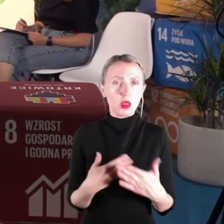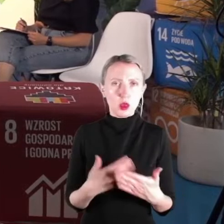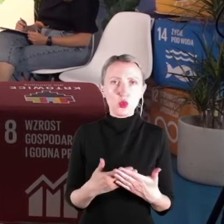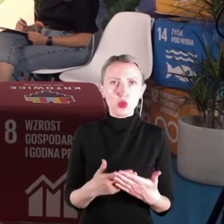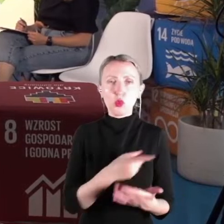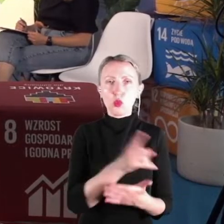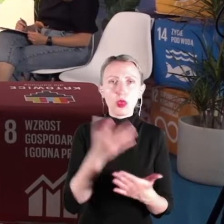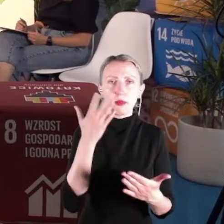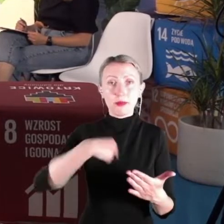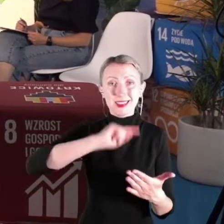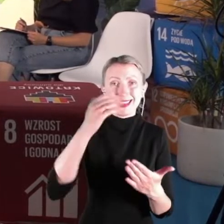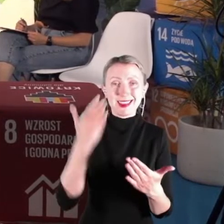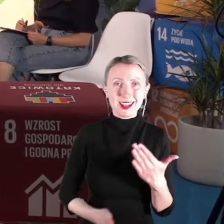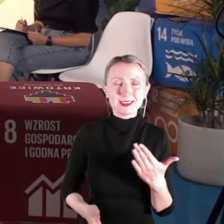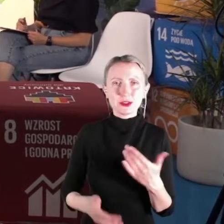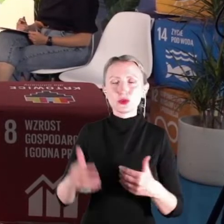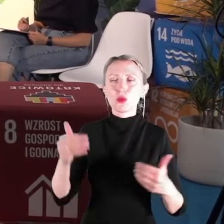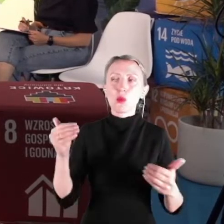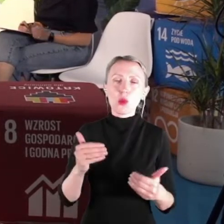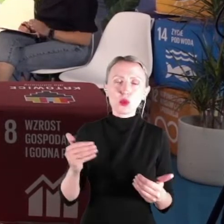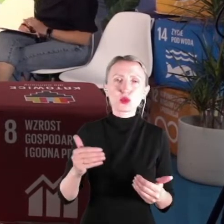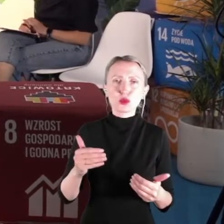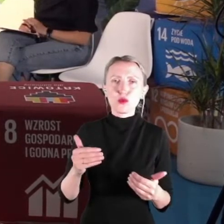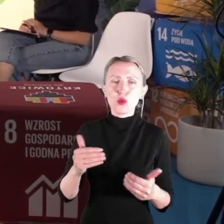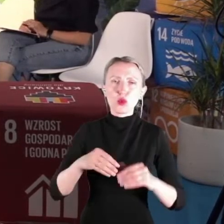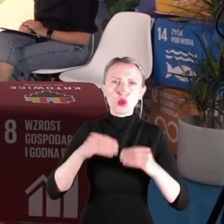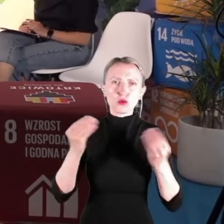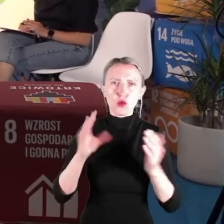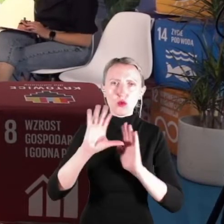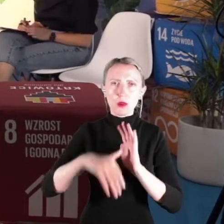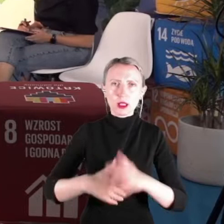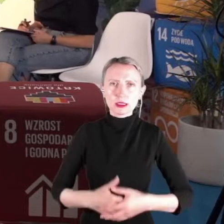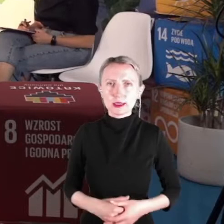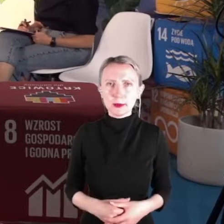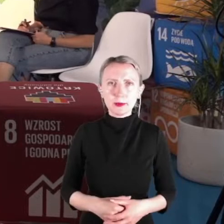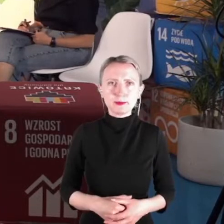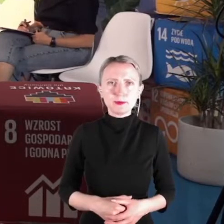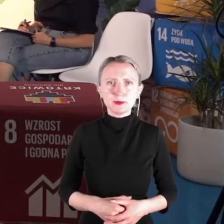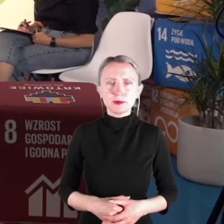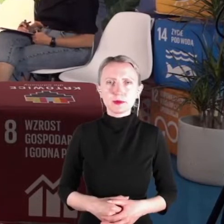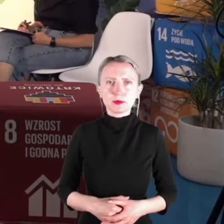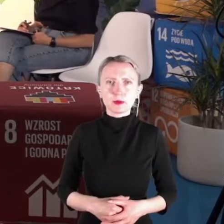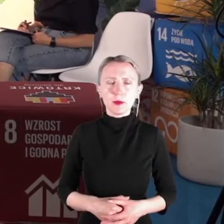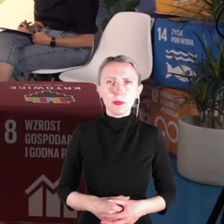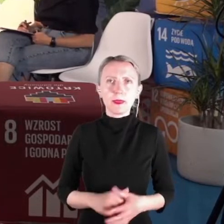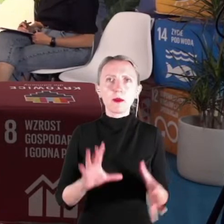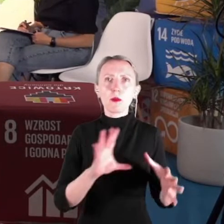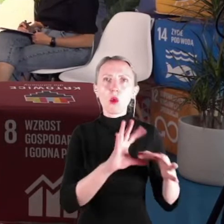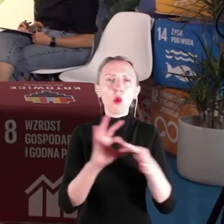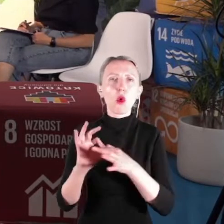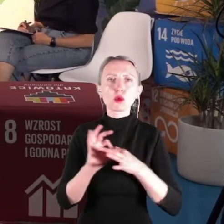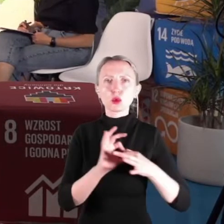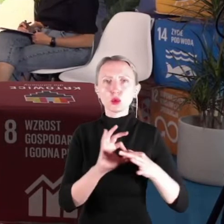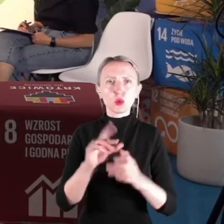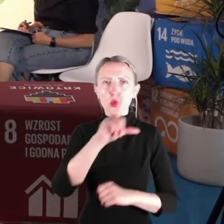co-create. Convinced that the city needs to be built by all of its members, together we connect the local community with academia,